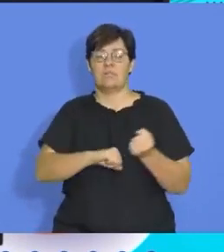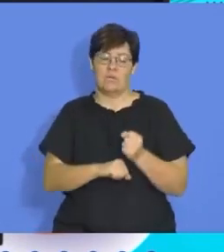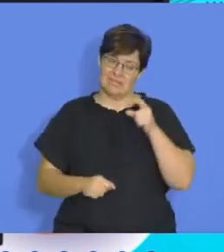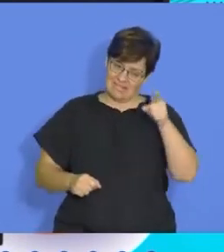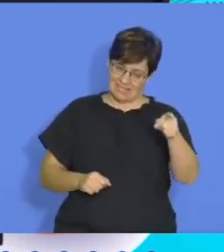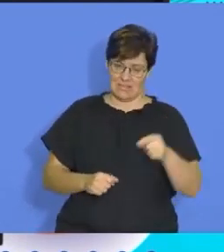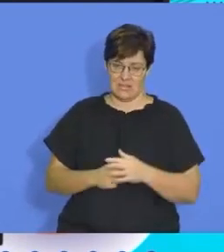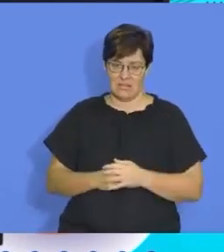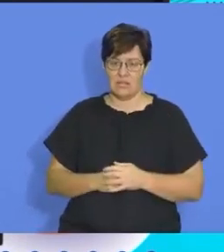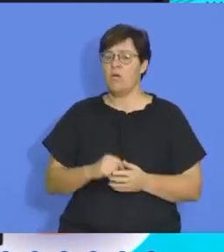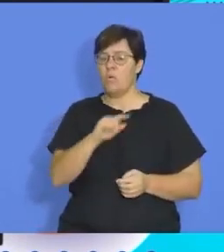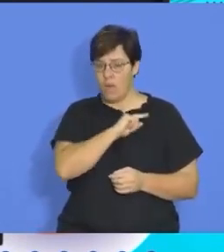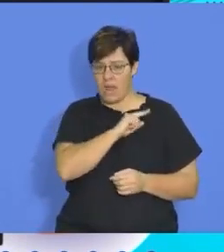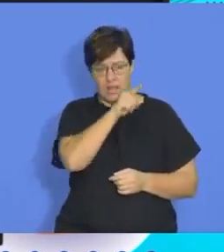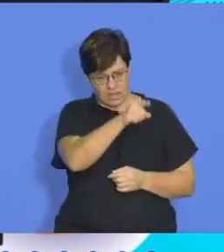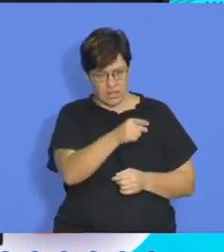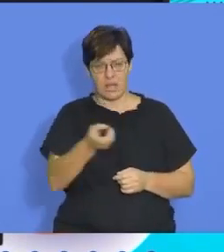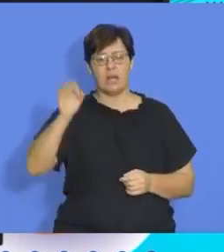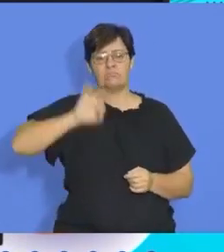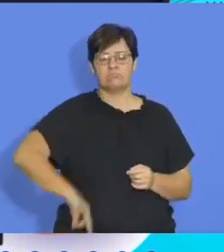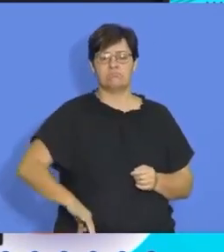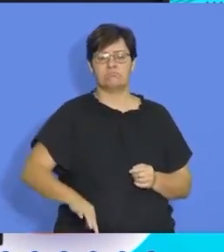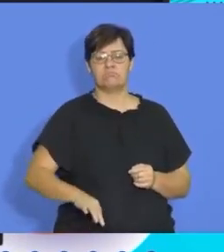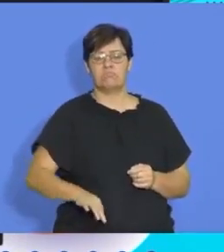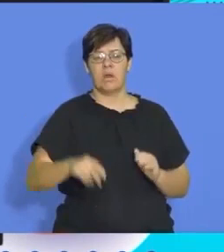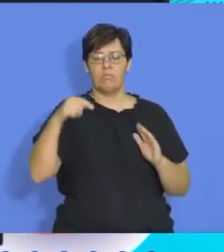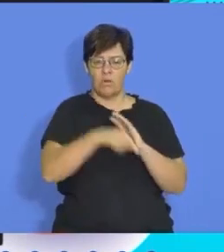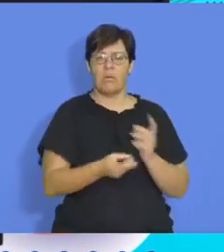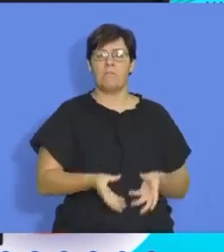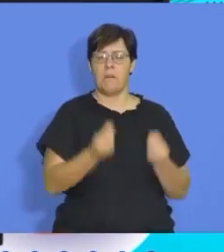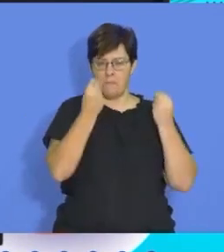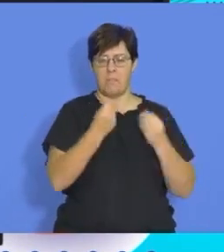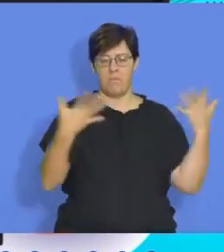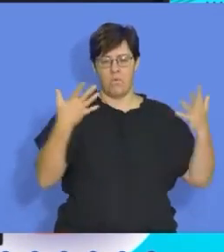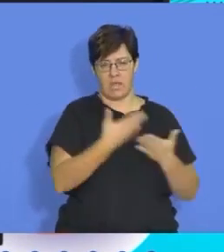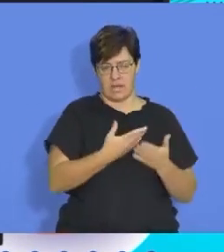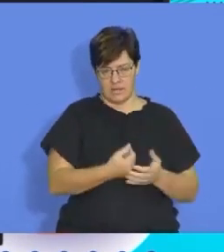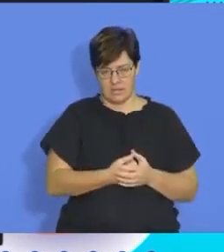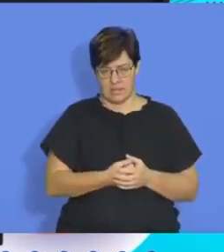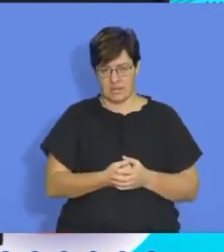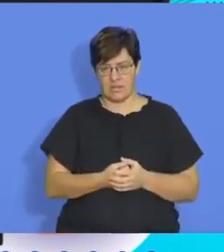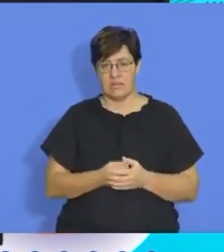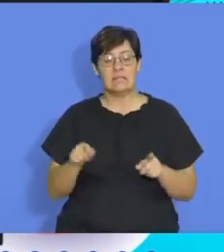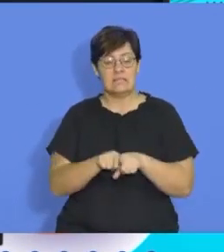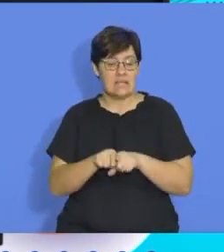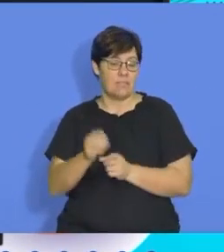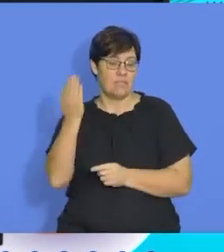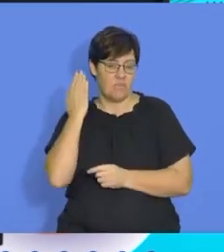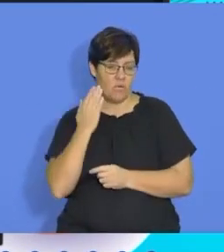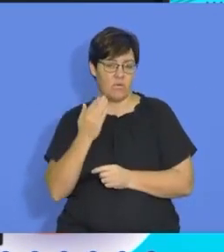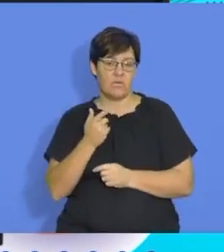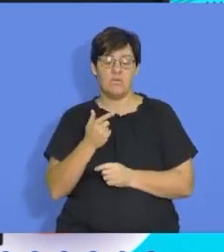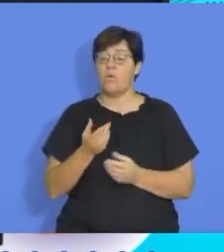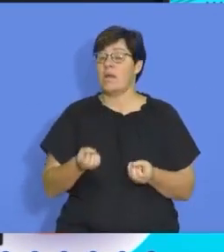are supporting Craig. Craig will deserve a greater chunk of that net profit. And as I mentioned